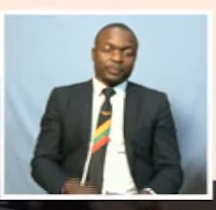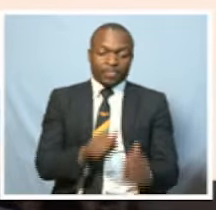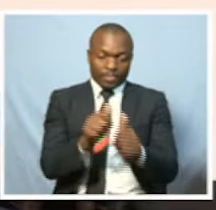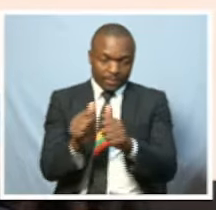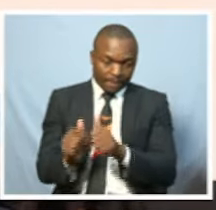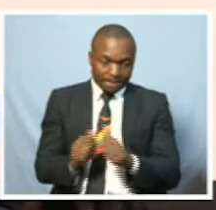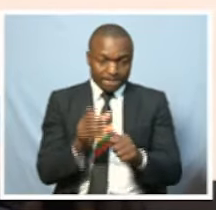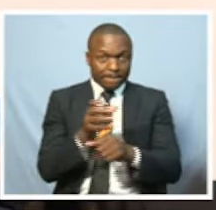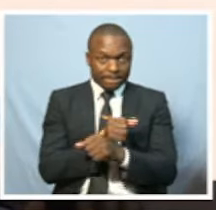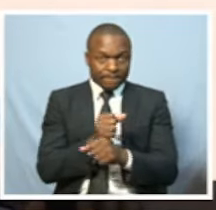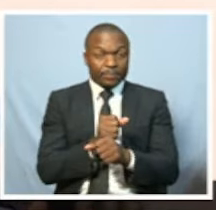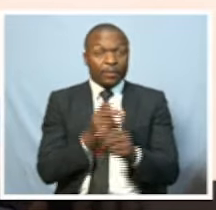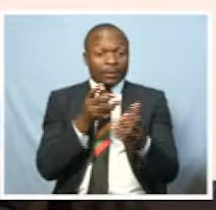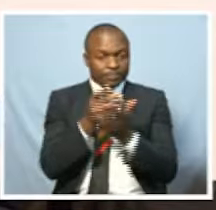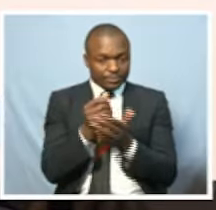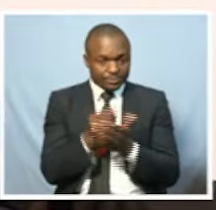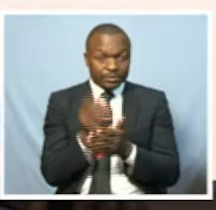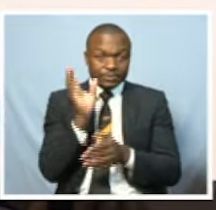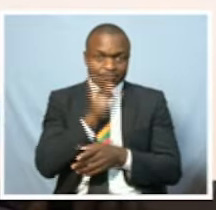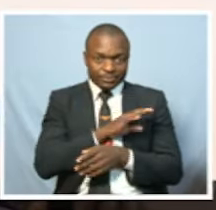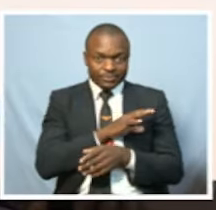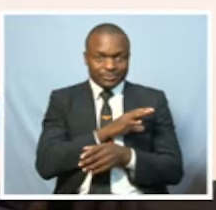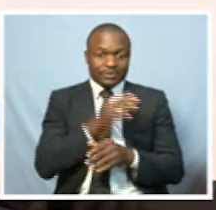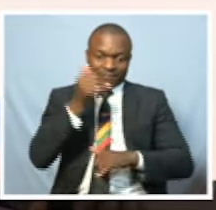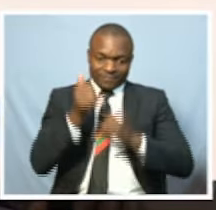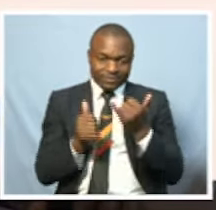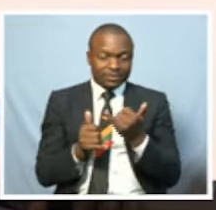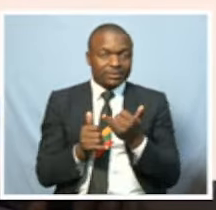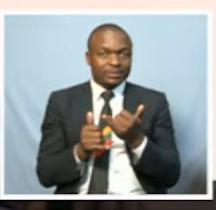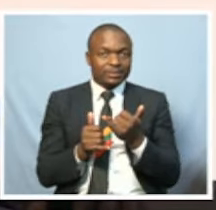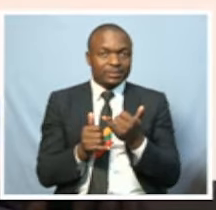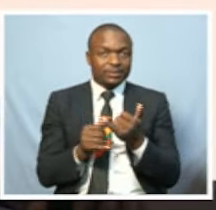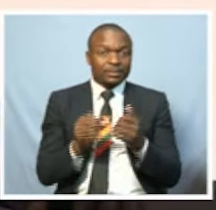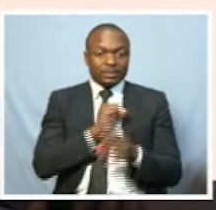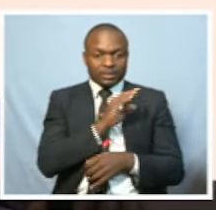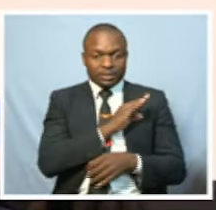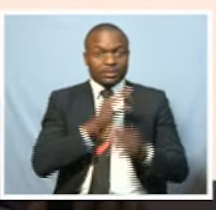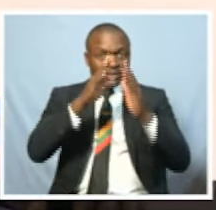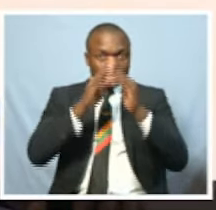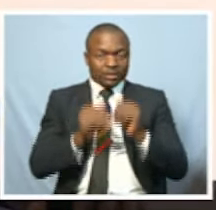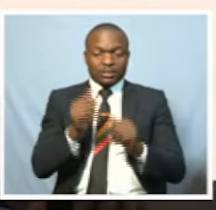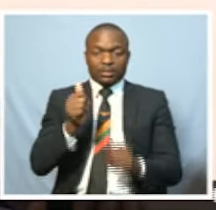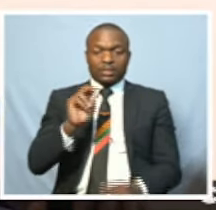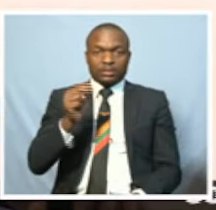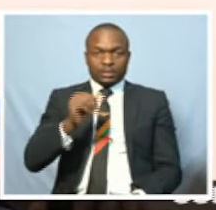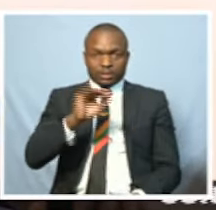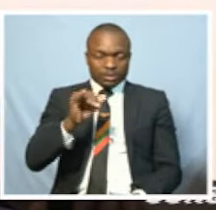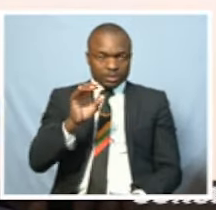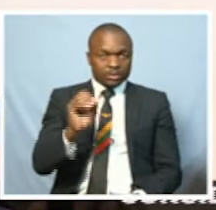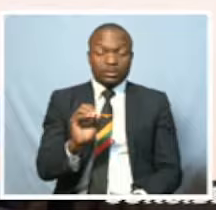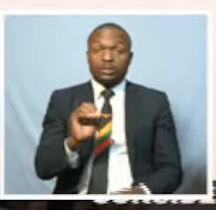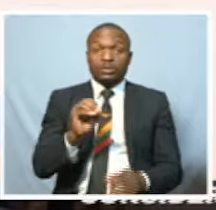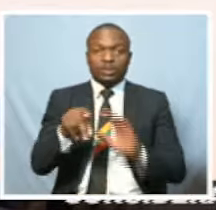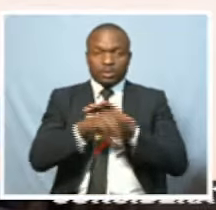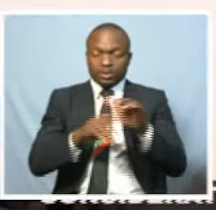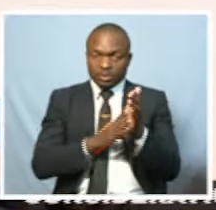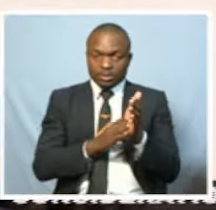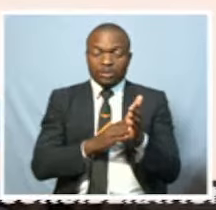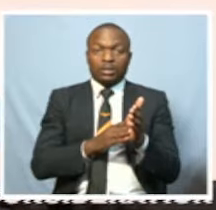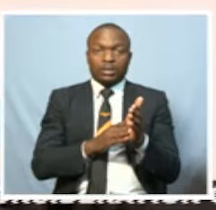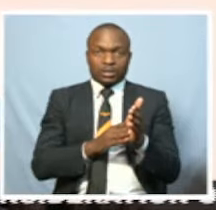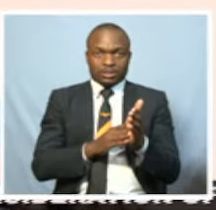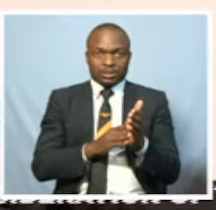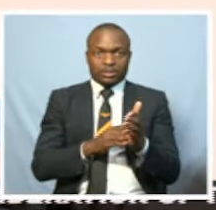Action taken, the funds have since been exhausted as staff house at Adiodio Primary School and Nyakoma Health